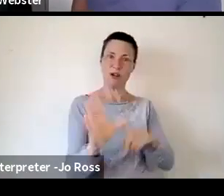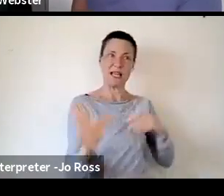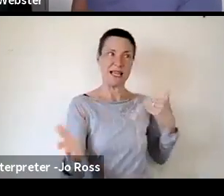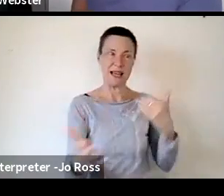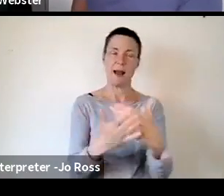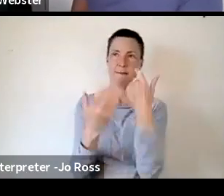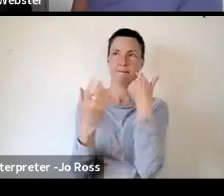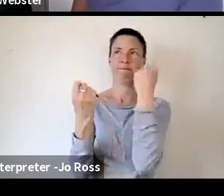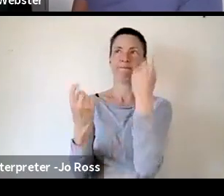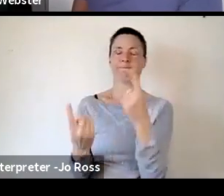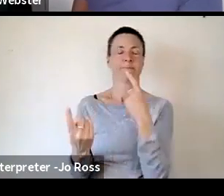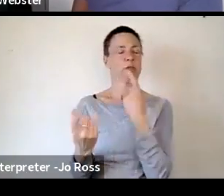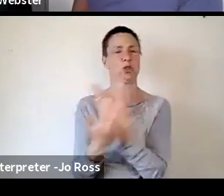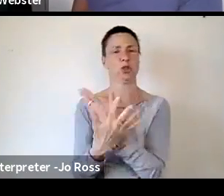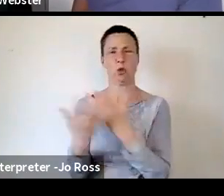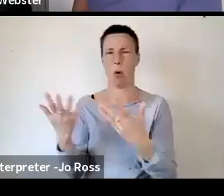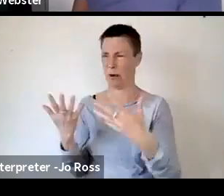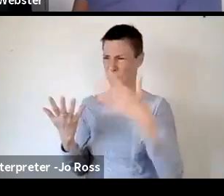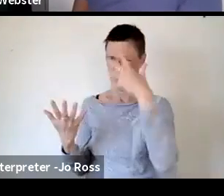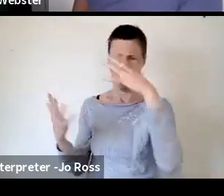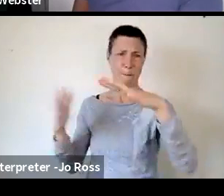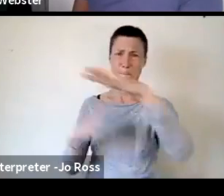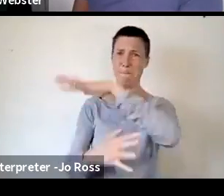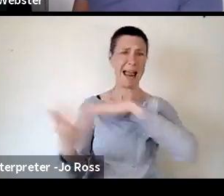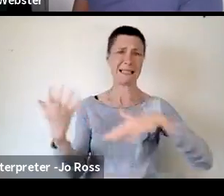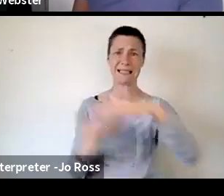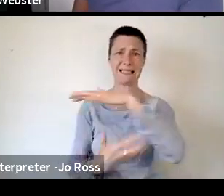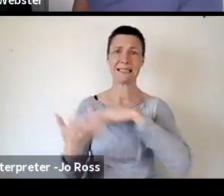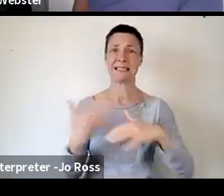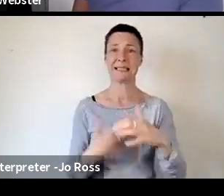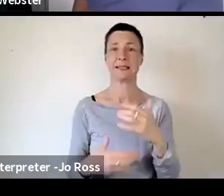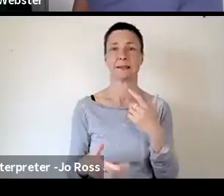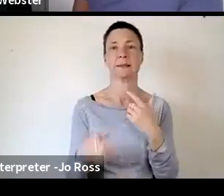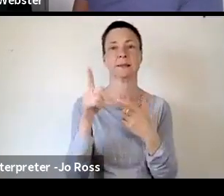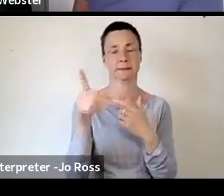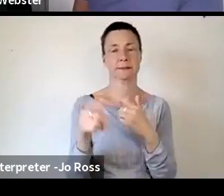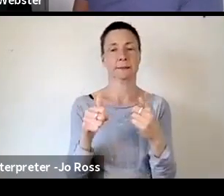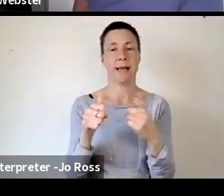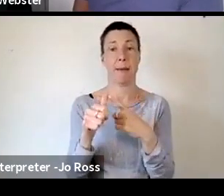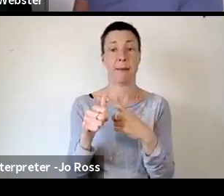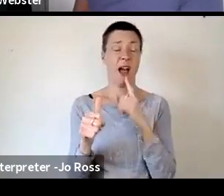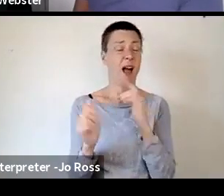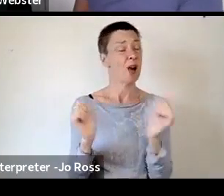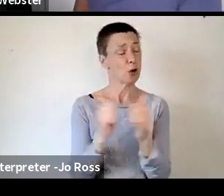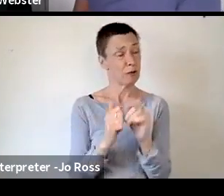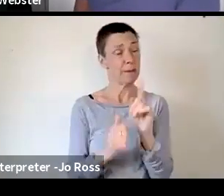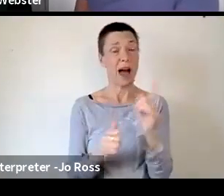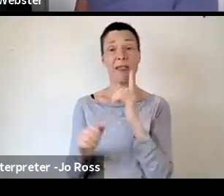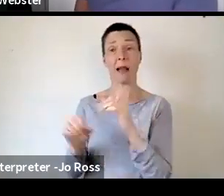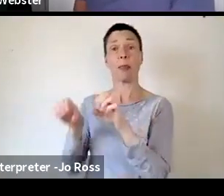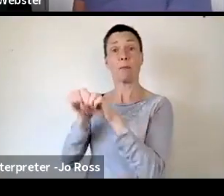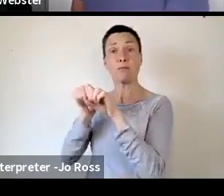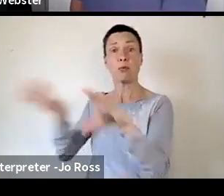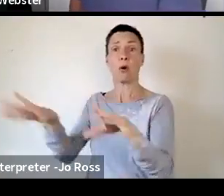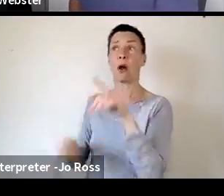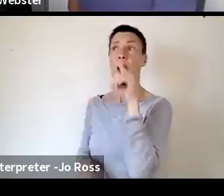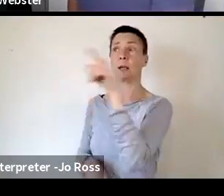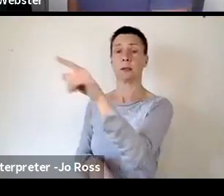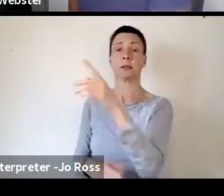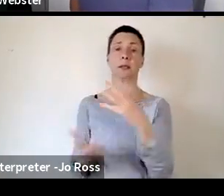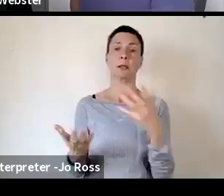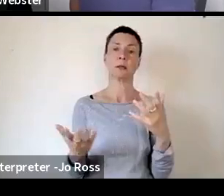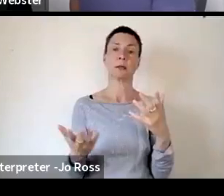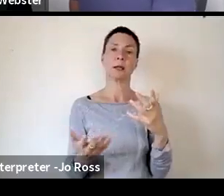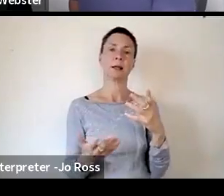is so much messier. Yeah, I would agree, but I do think the broadcasters, ultimately, indies want to win